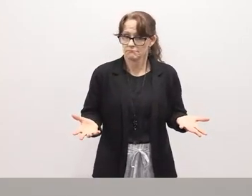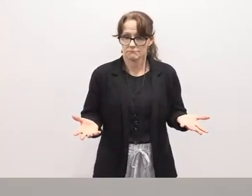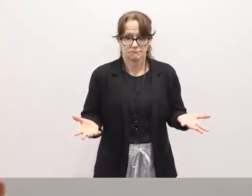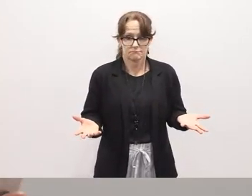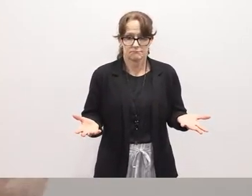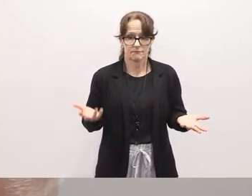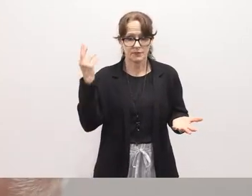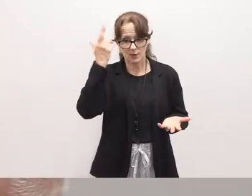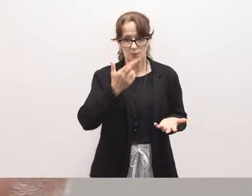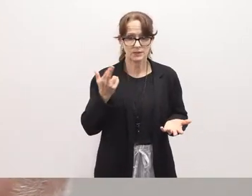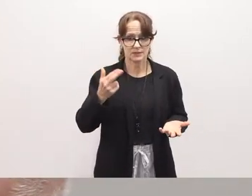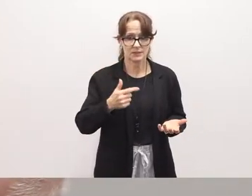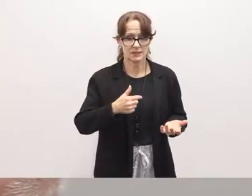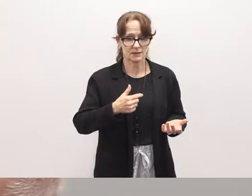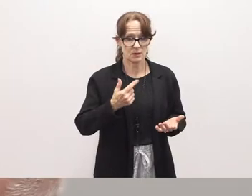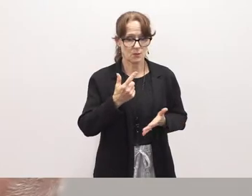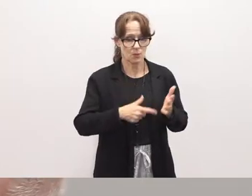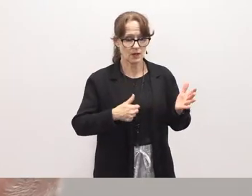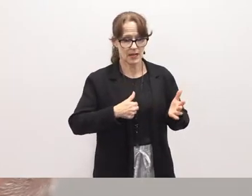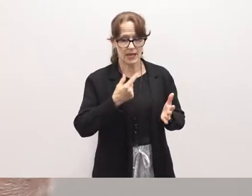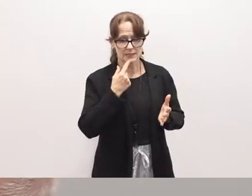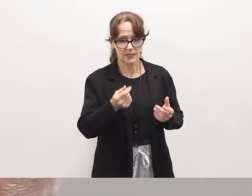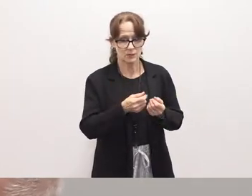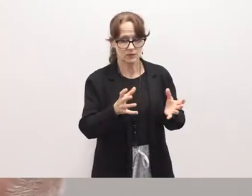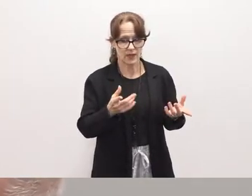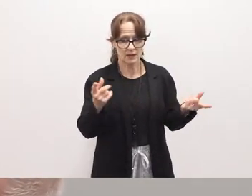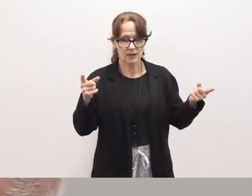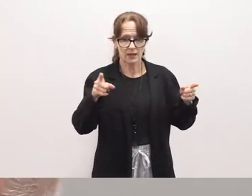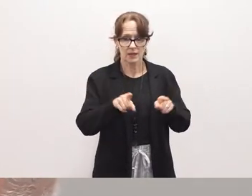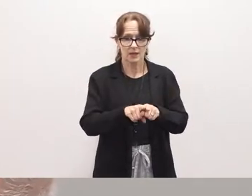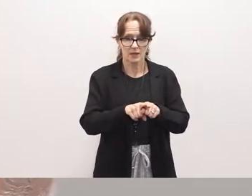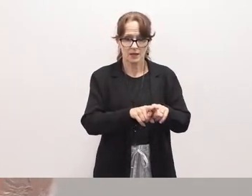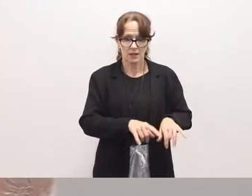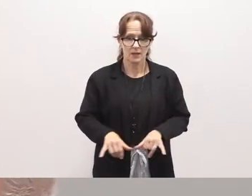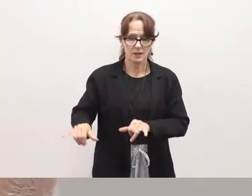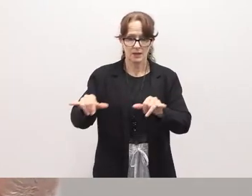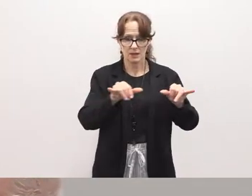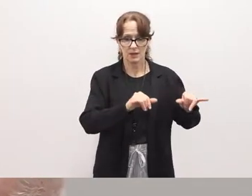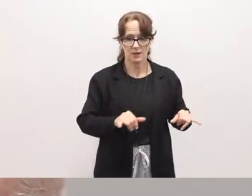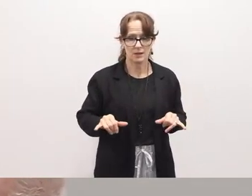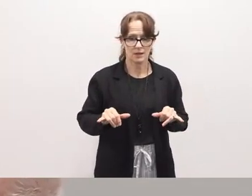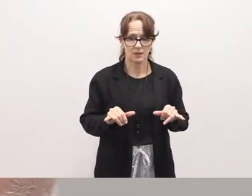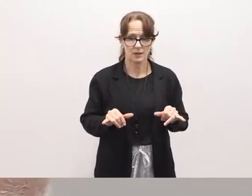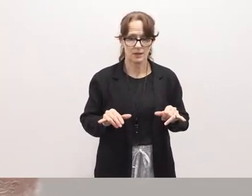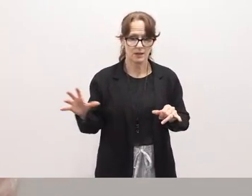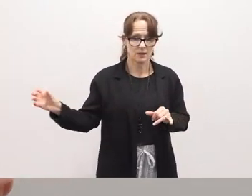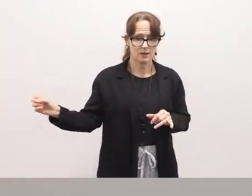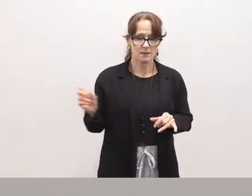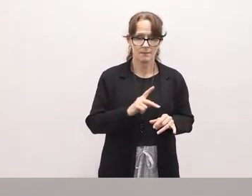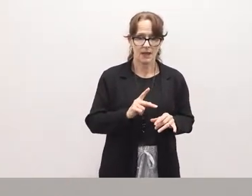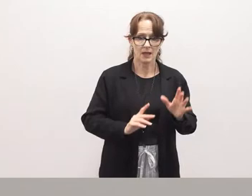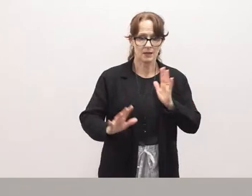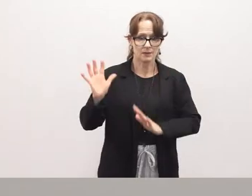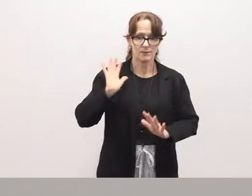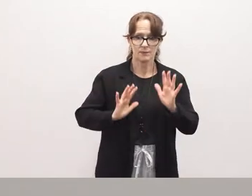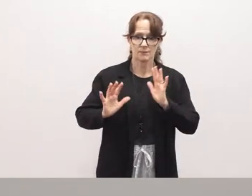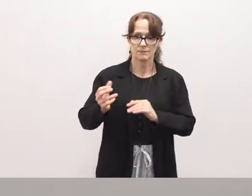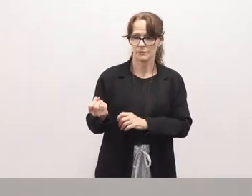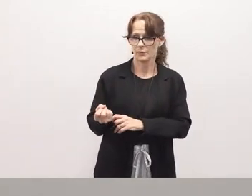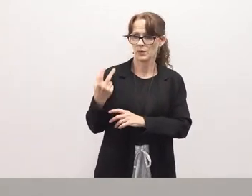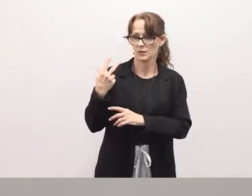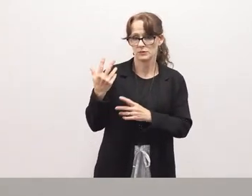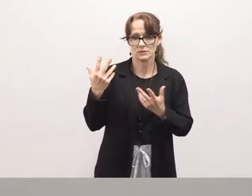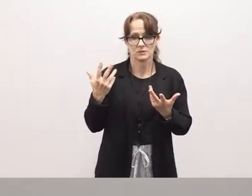the reason I said what I said was because without a consensus, we may be back to where we were 3 years